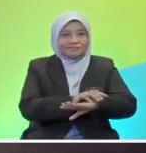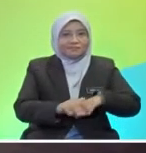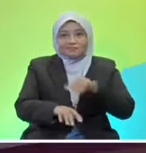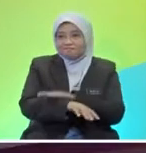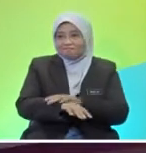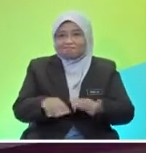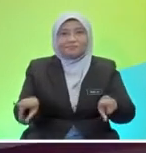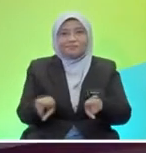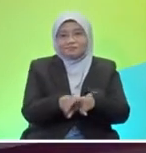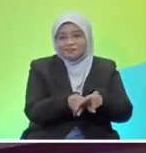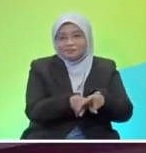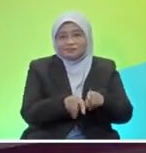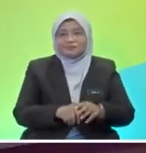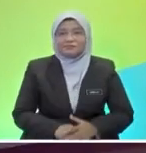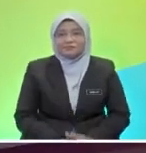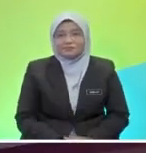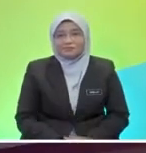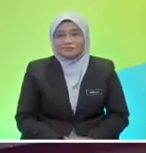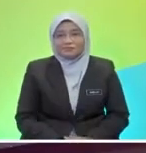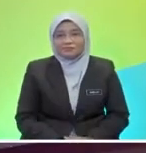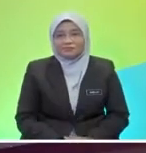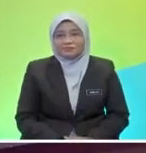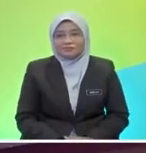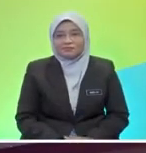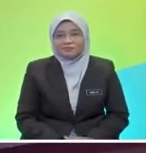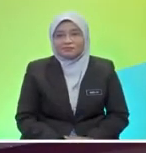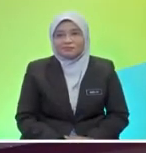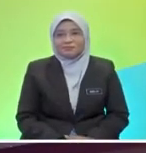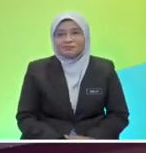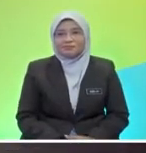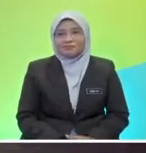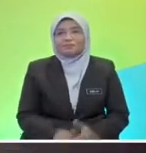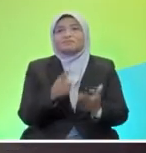from the wrist. And what do you have in your hands?